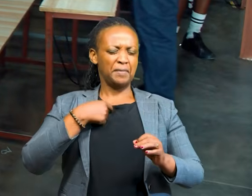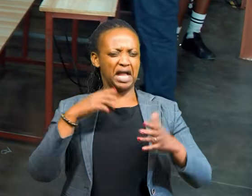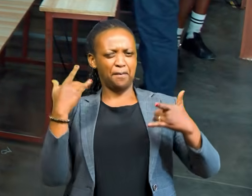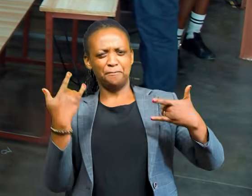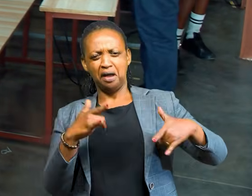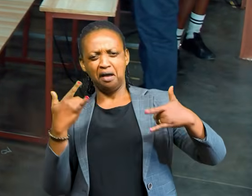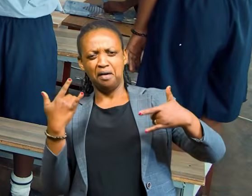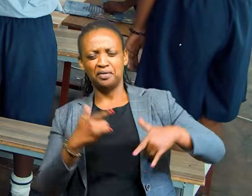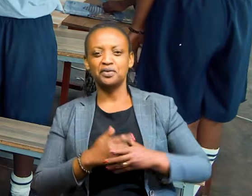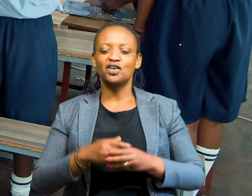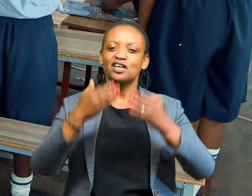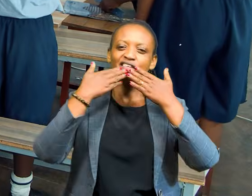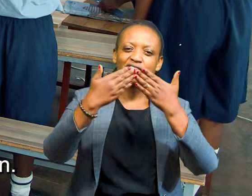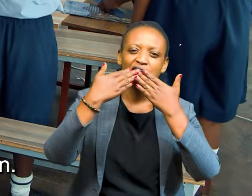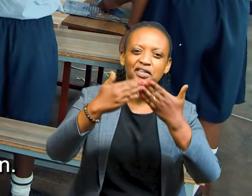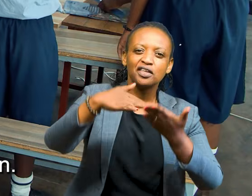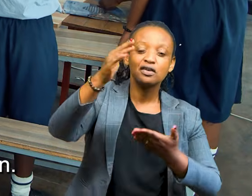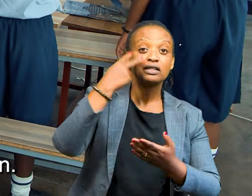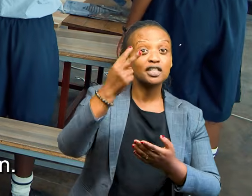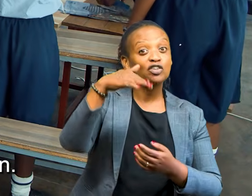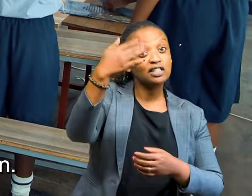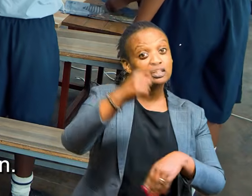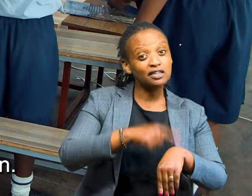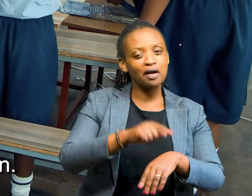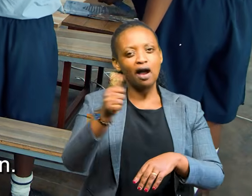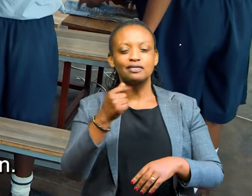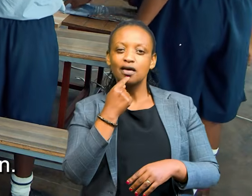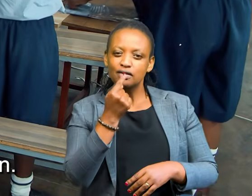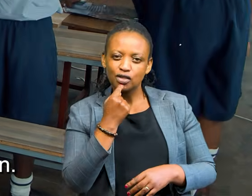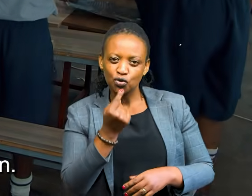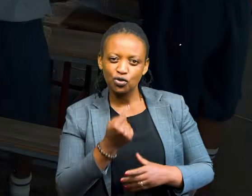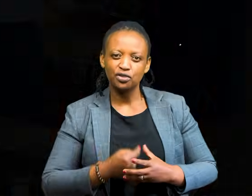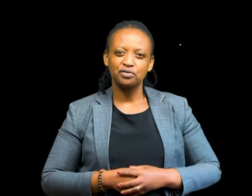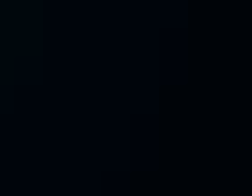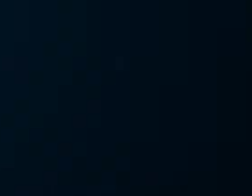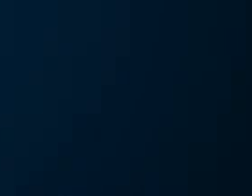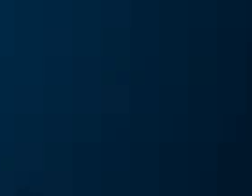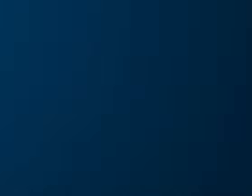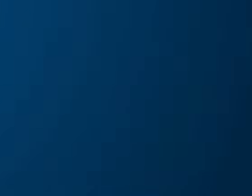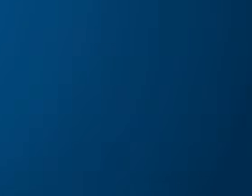I'm a star. Thank you very much. See you next time in another lesson.